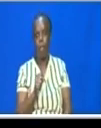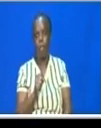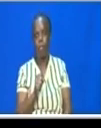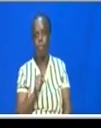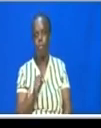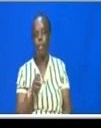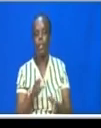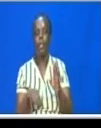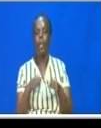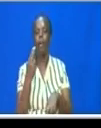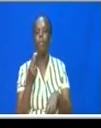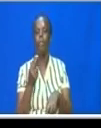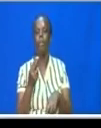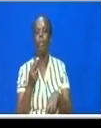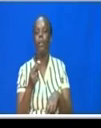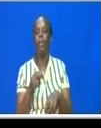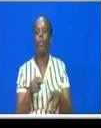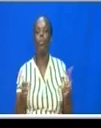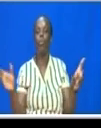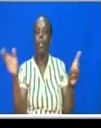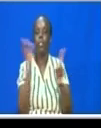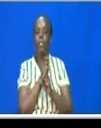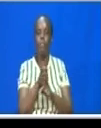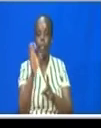and they have a higher tendency to gain electrons.